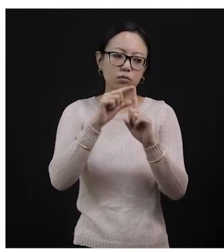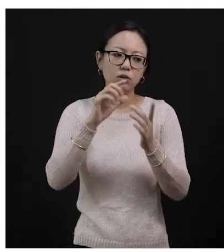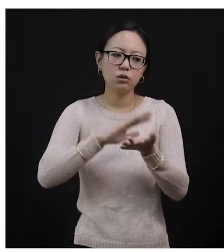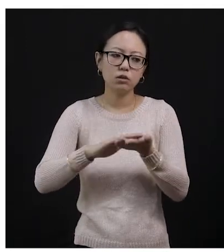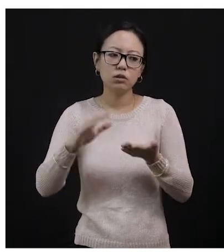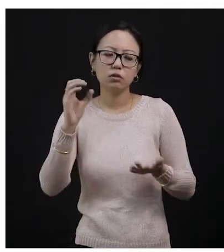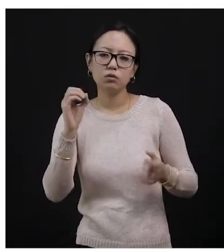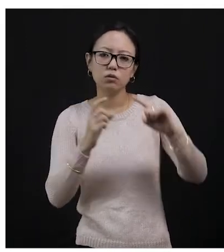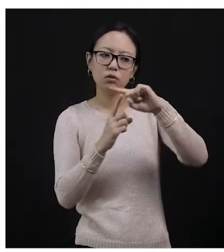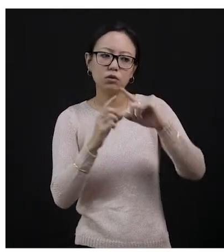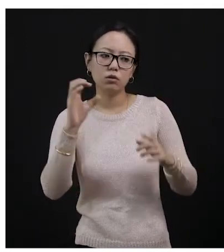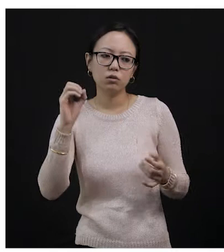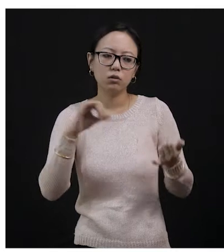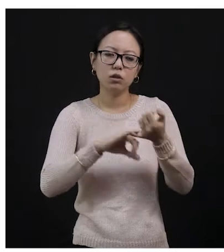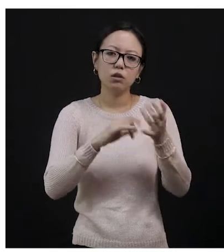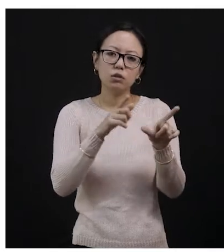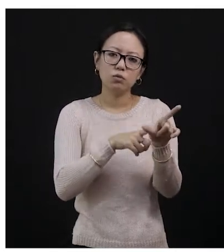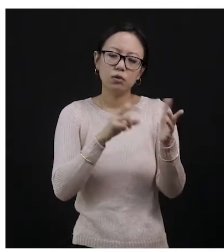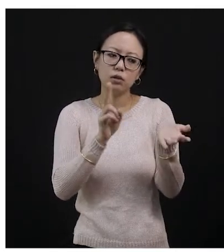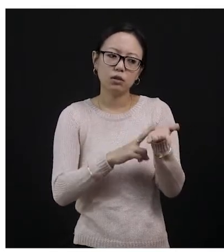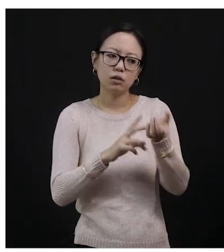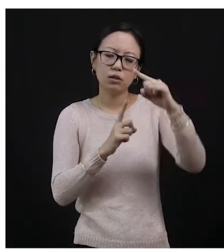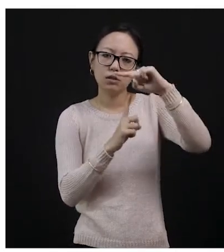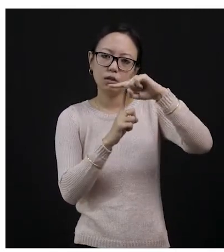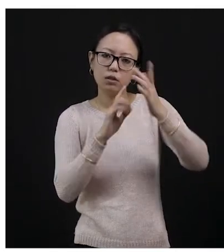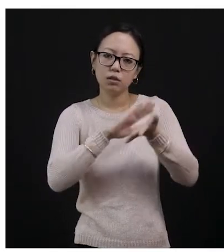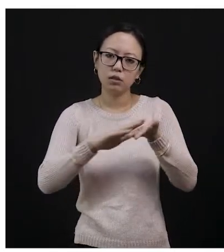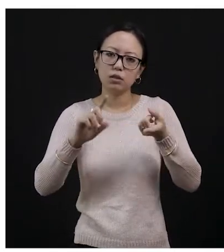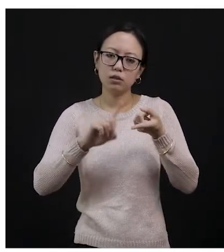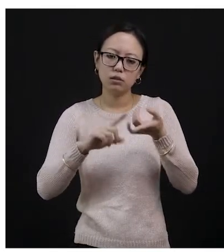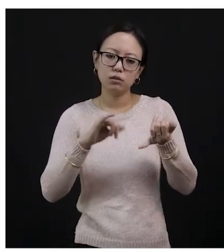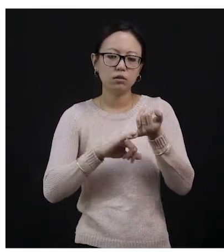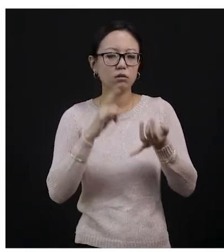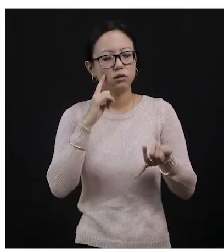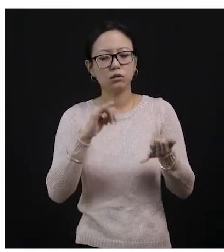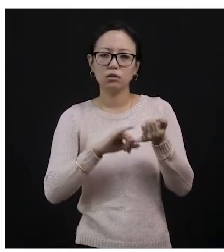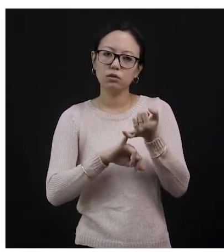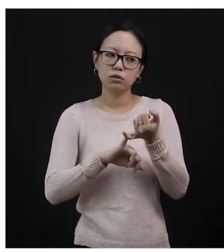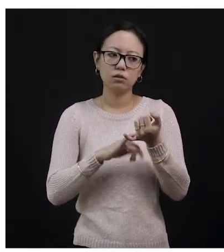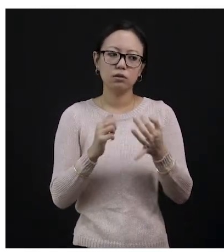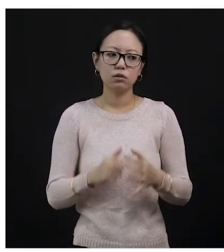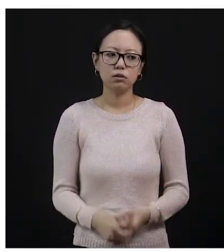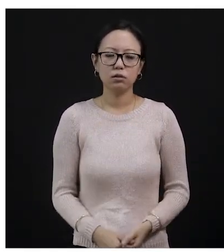as chlorophyll. And this process is called, yes, you can see and tell me,